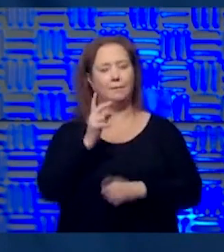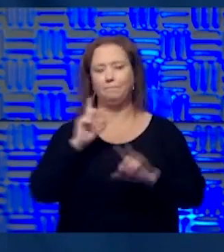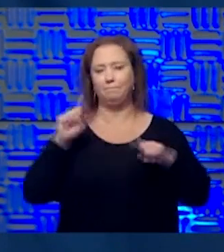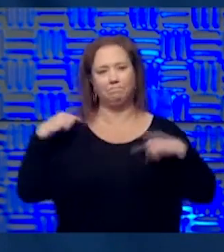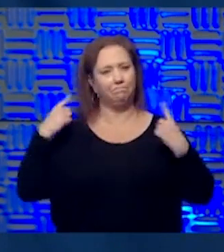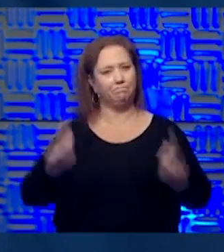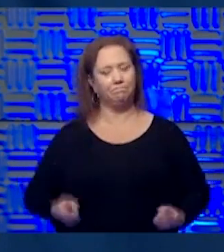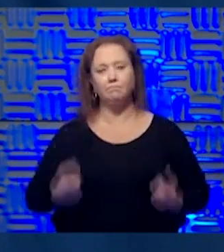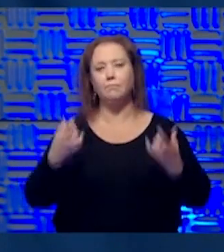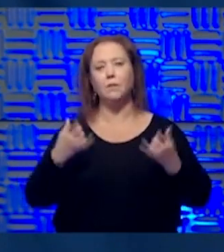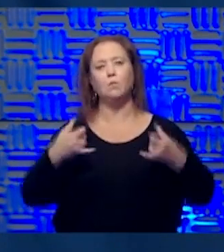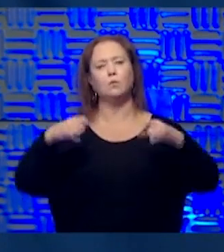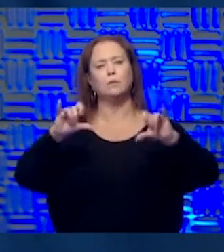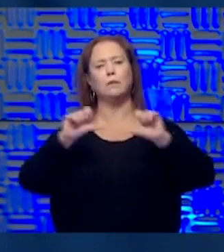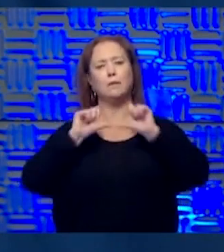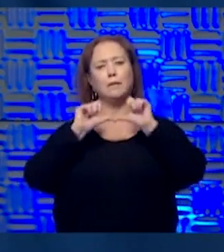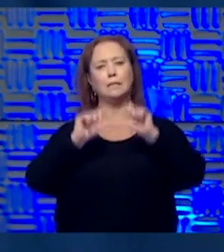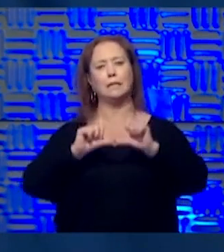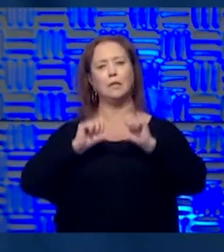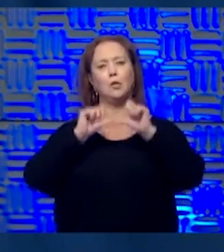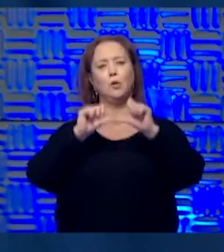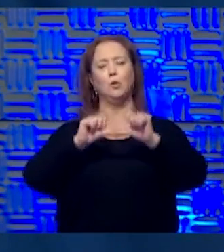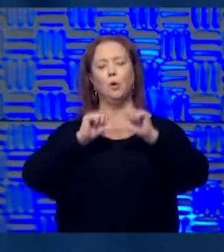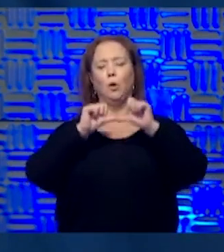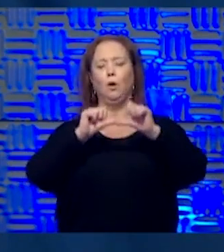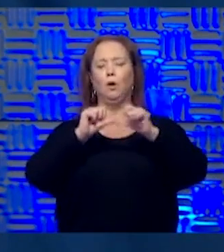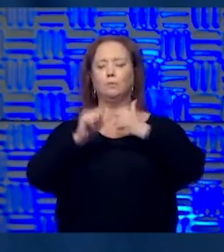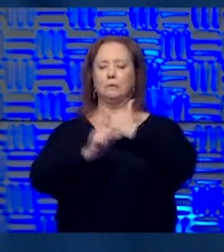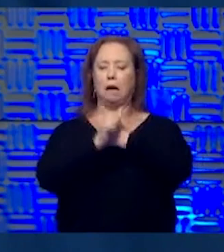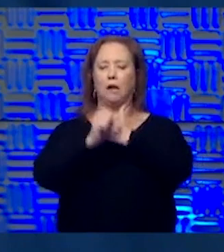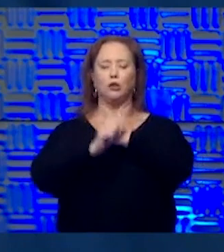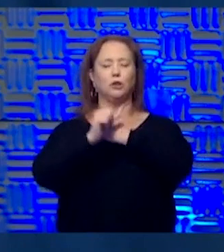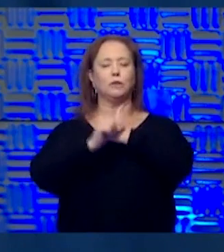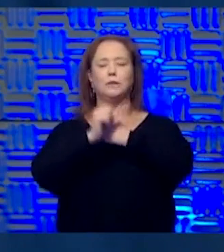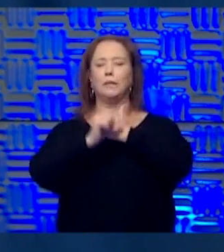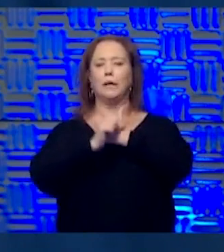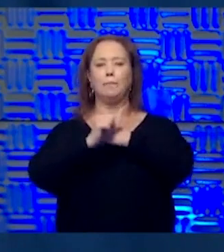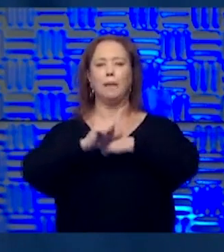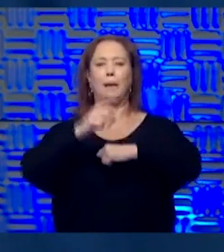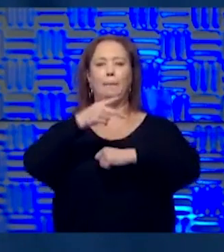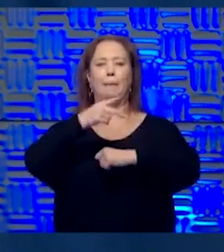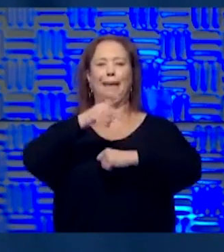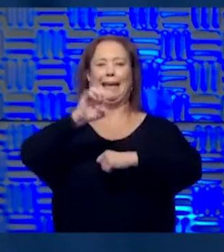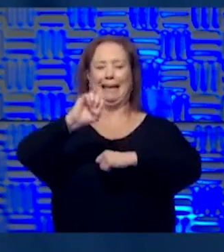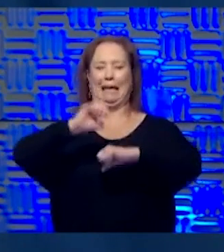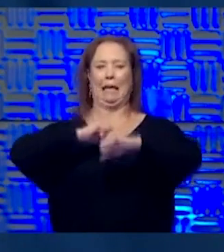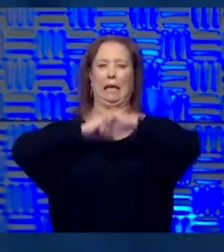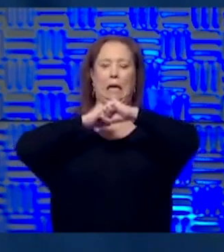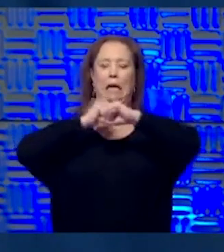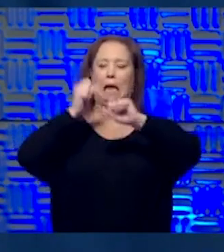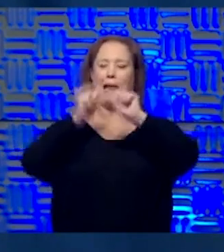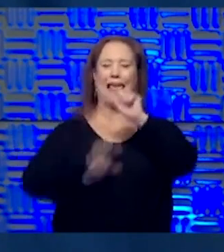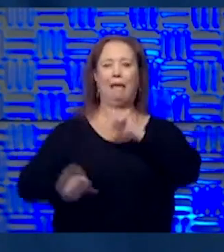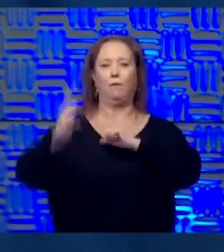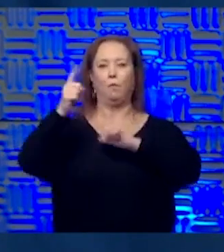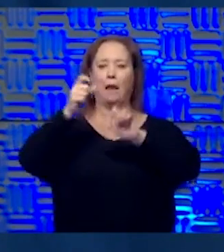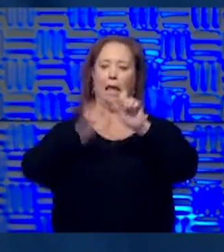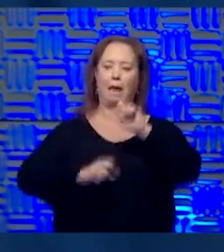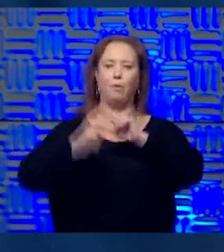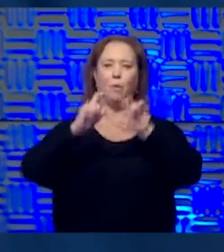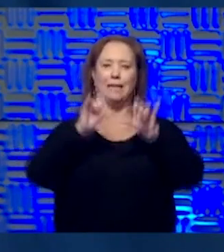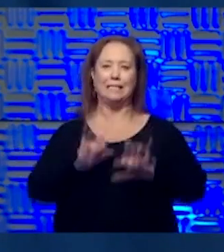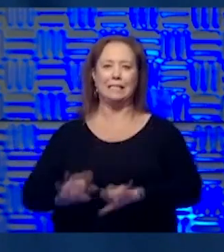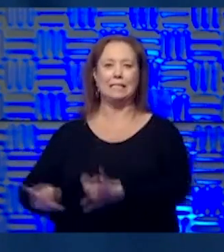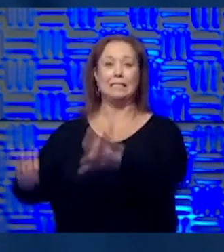are continuing to take extreme personal protective equipment precautions on everybody. Everybody is treated the